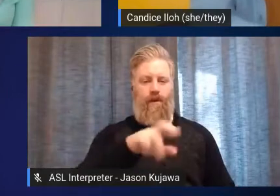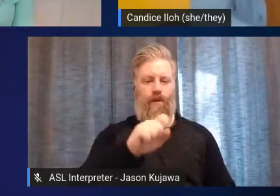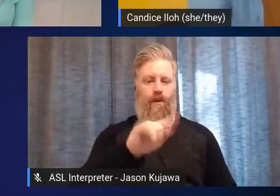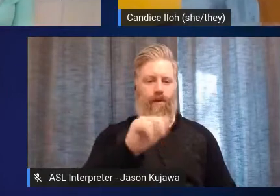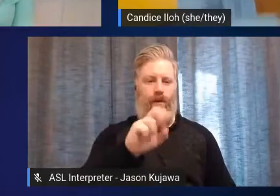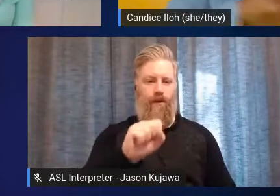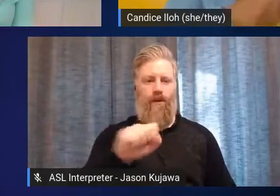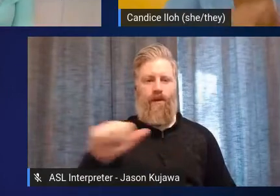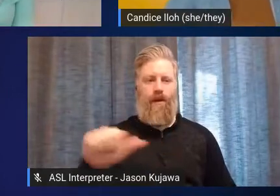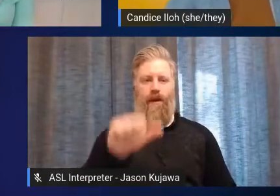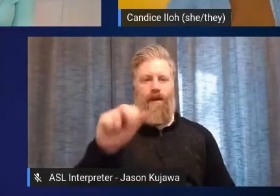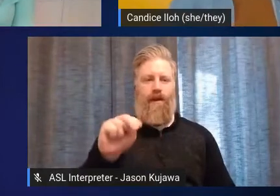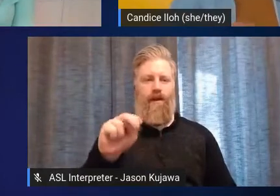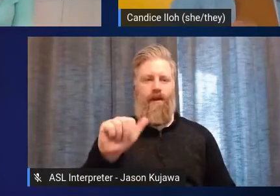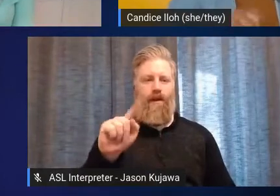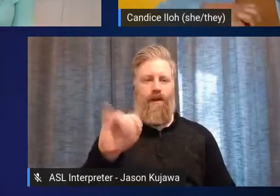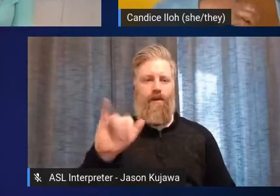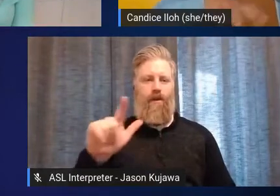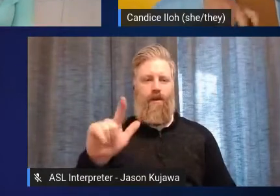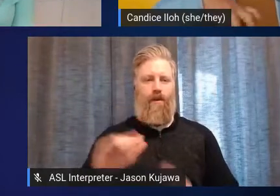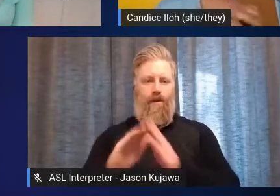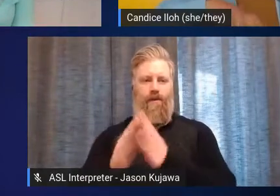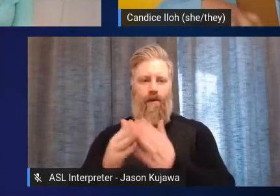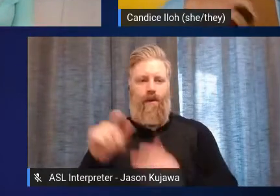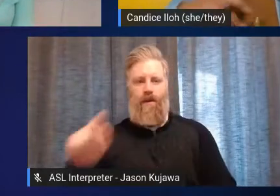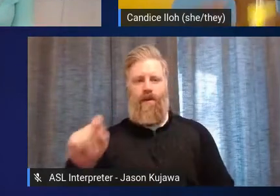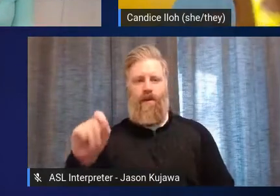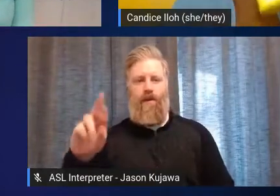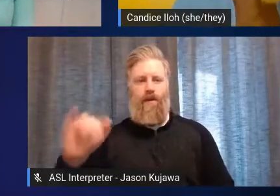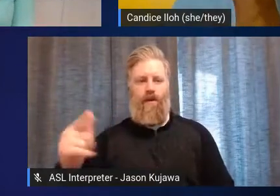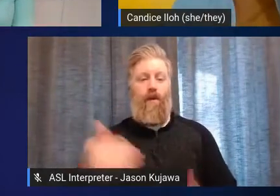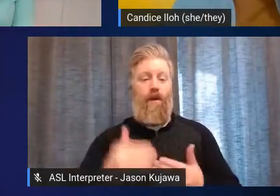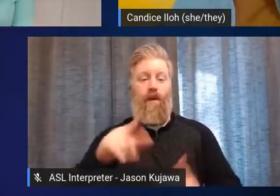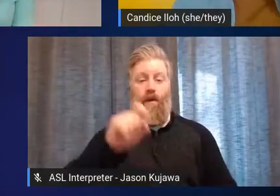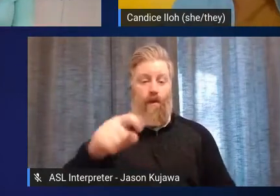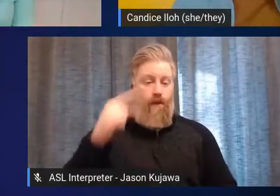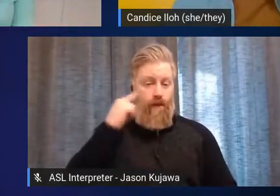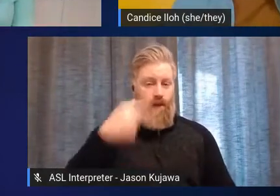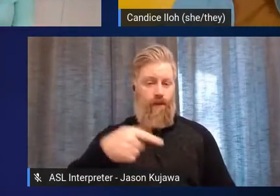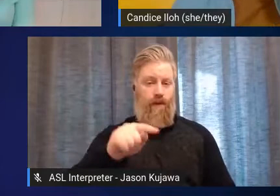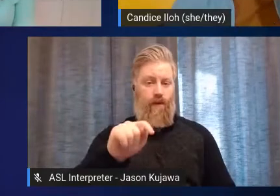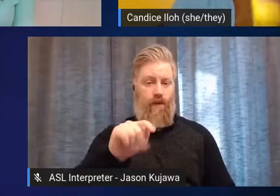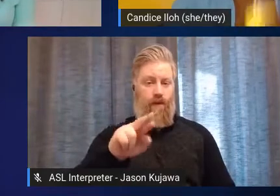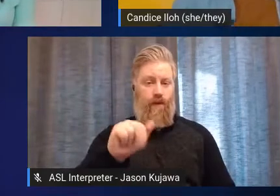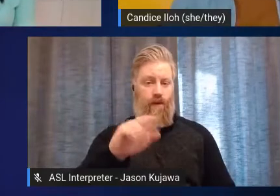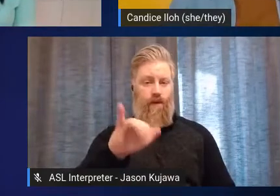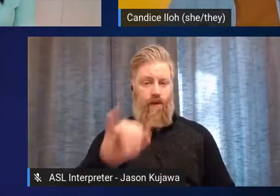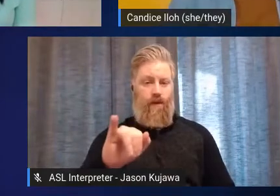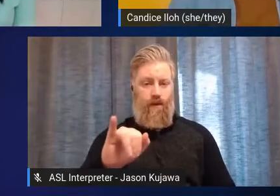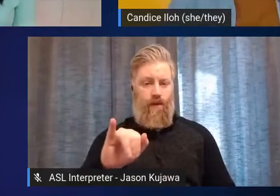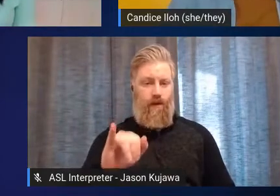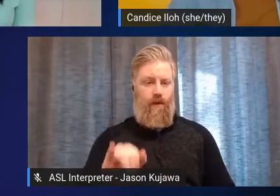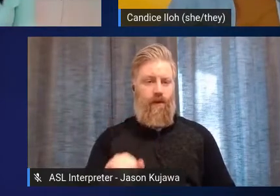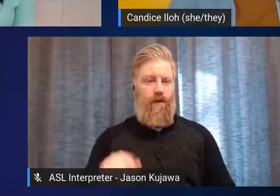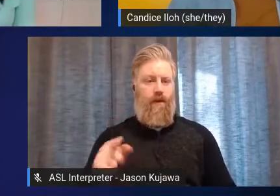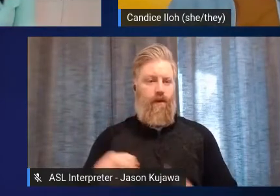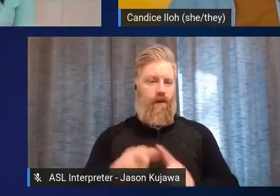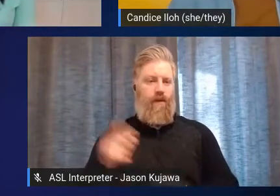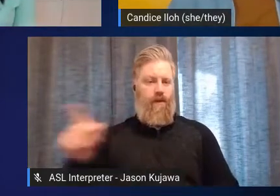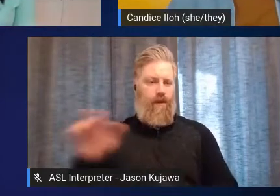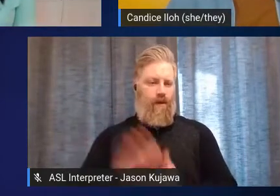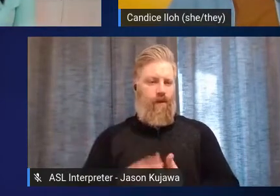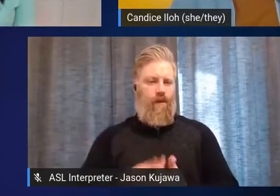questions@nationalbook.org. This next question is for Tracy, and it's from class at Brooklyn Prospect. Shout out to Brooklyn